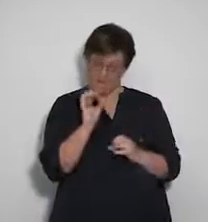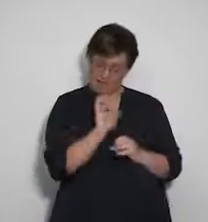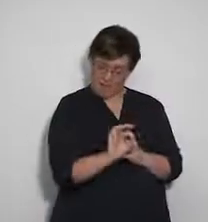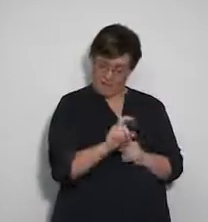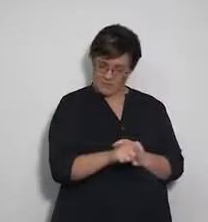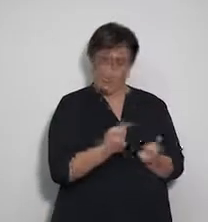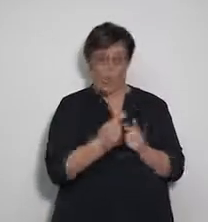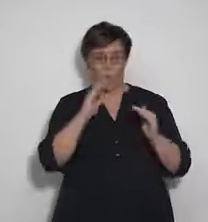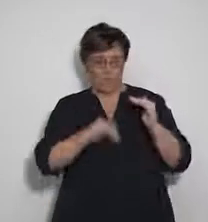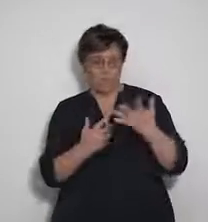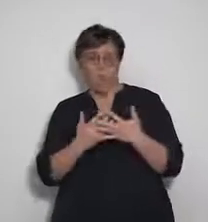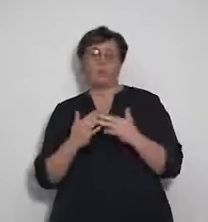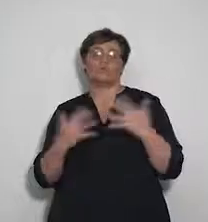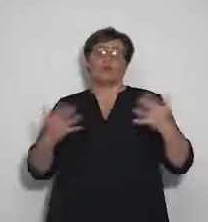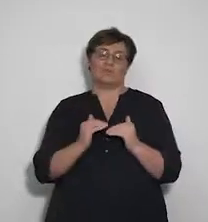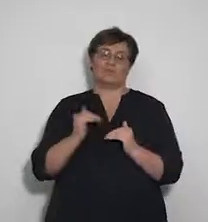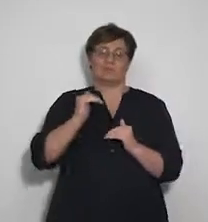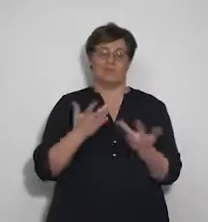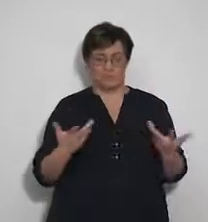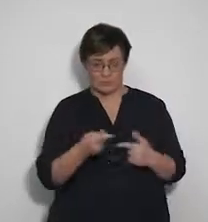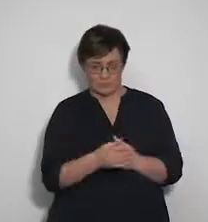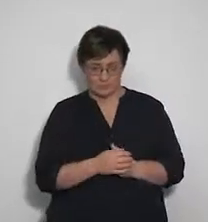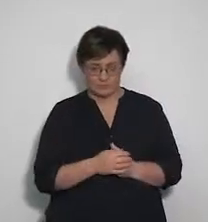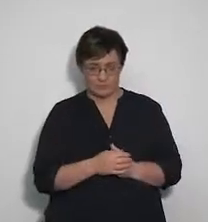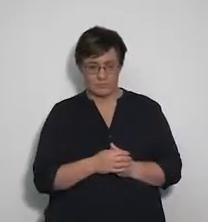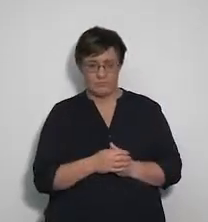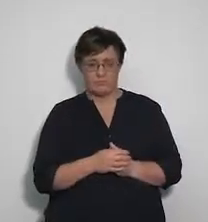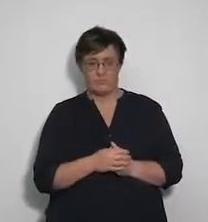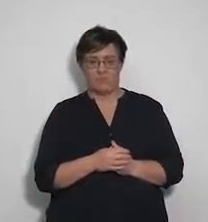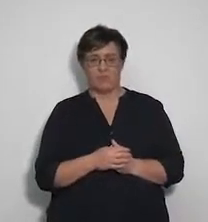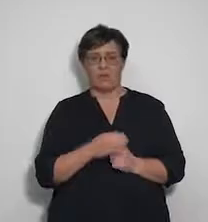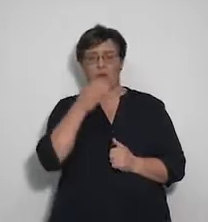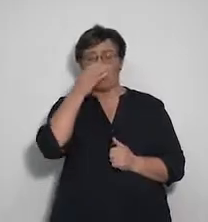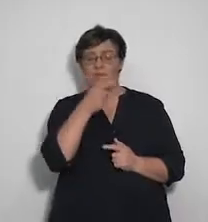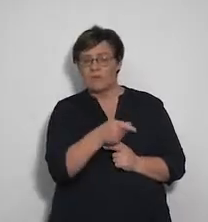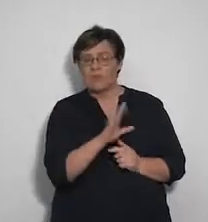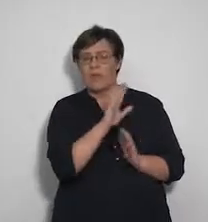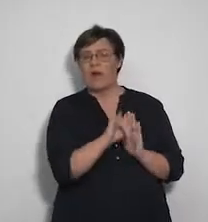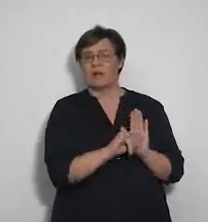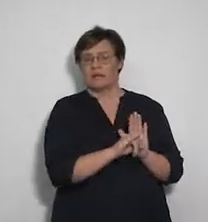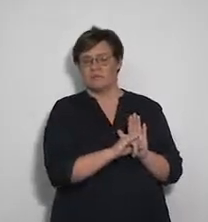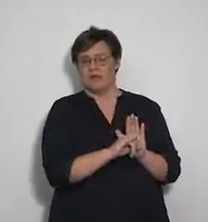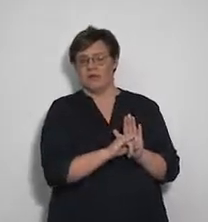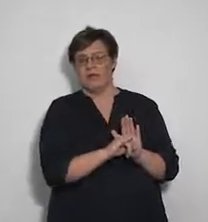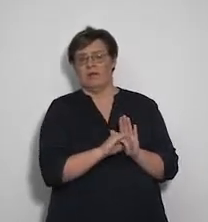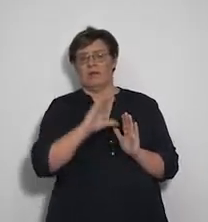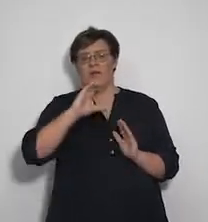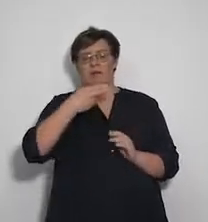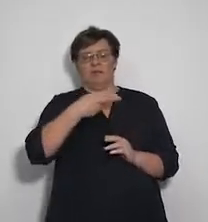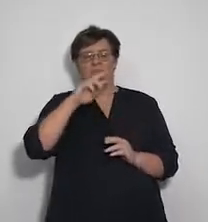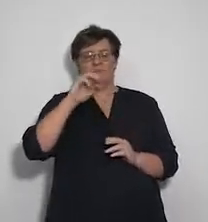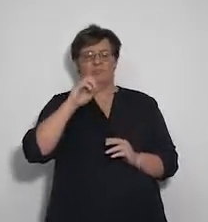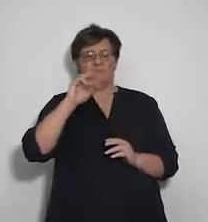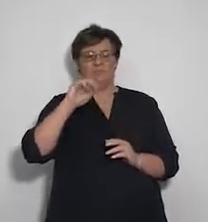of chromosomes. So either one less or one more would be aneuploid. The concept of being able to identify what a